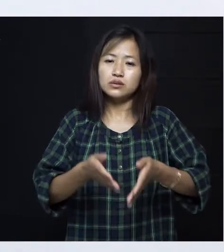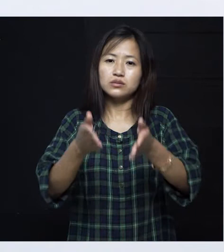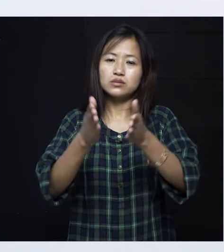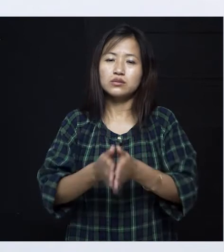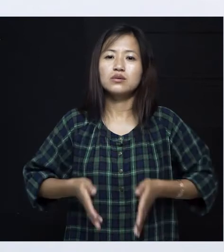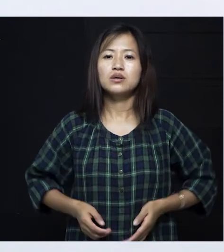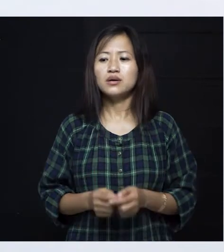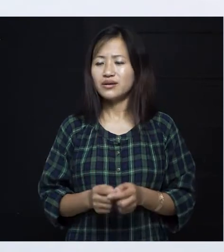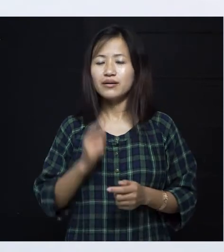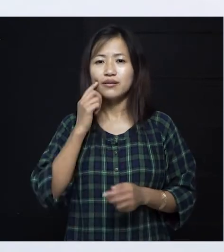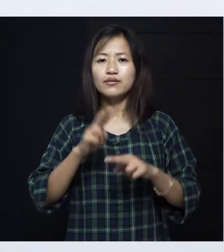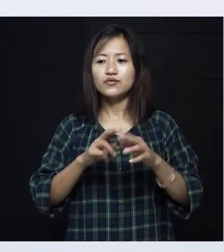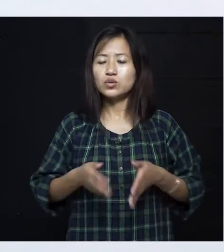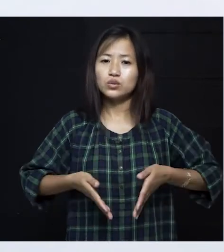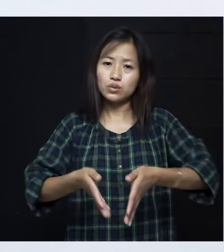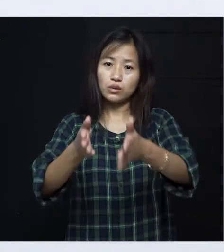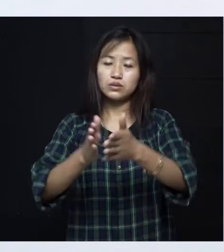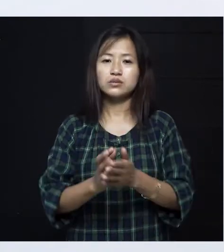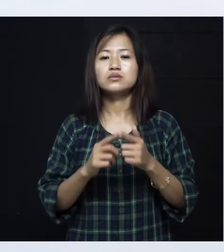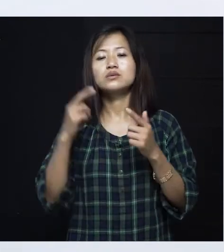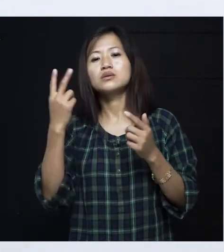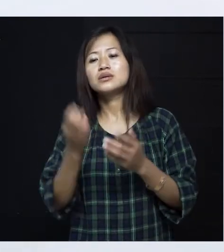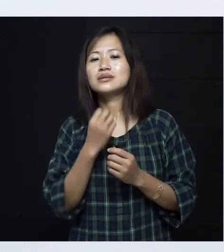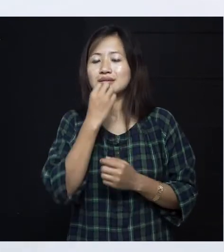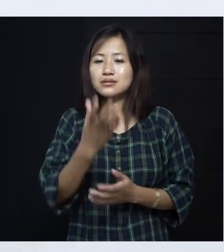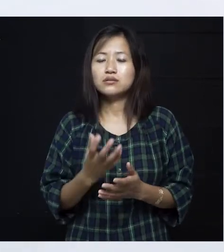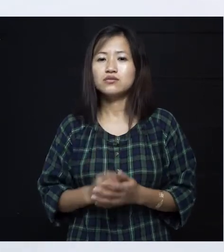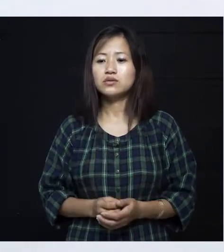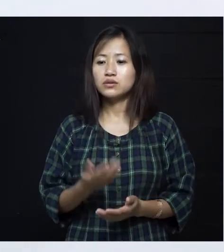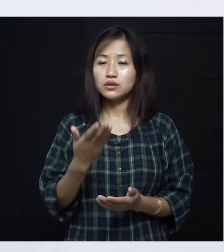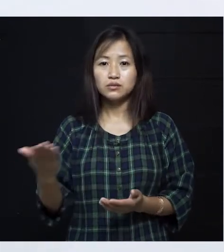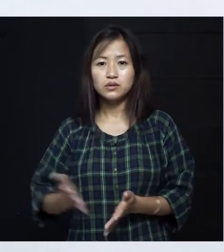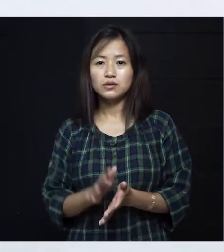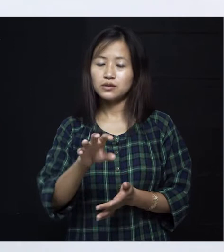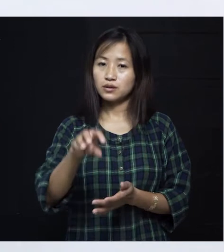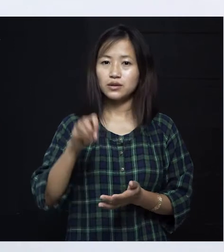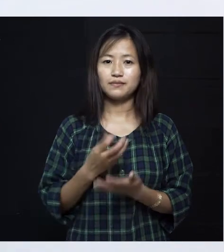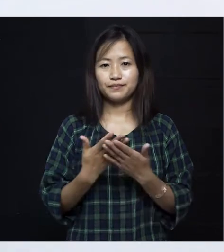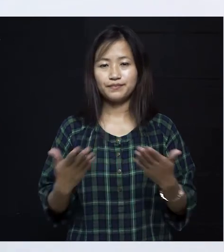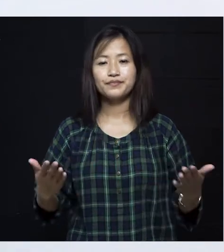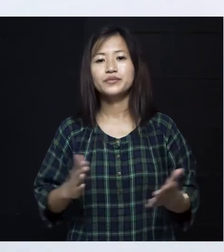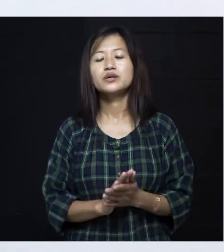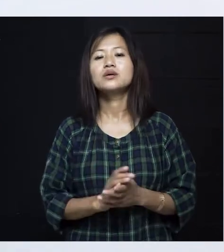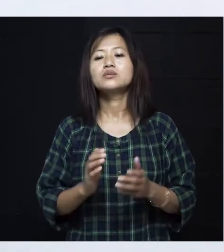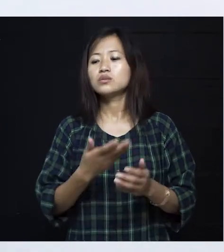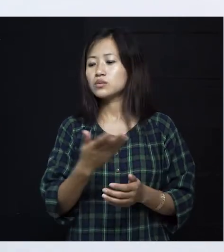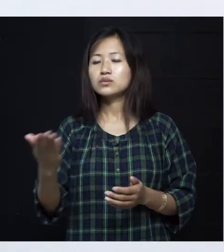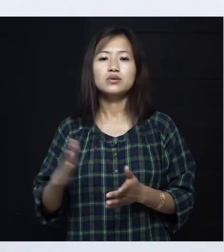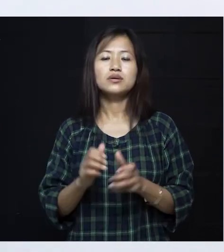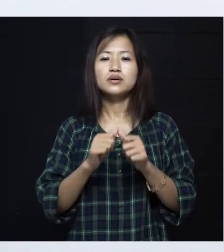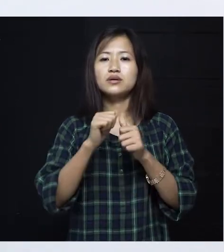if road transport is there, then it is very easy for them to get it. Okay, so those are the advantages